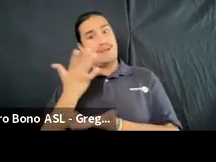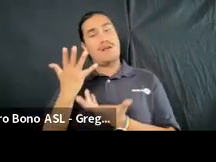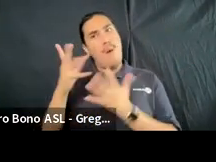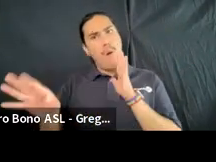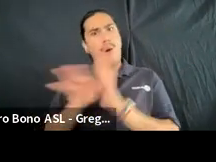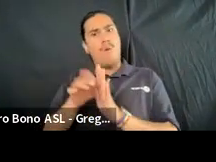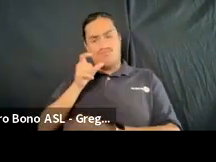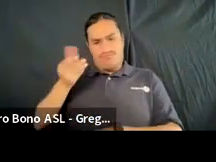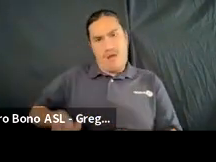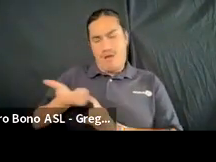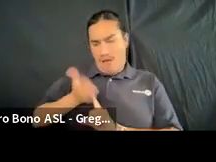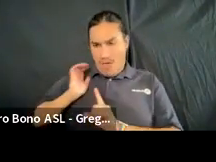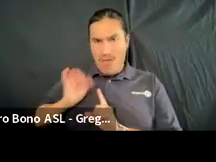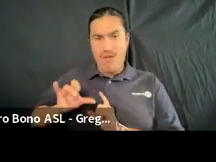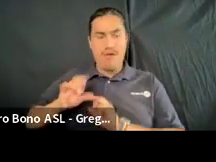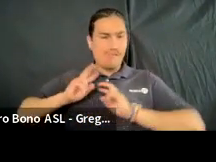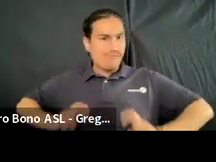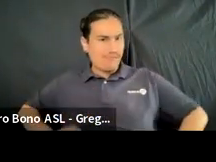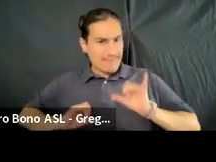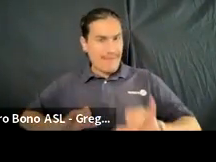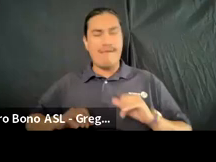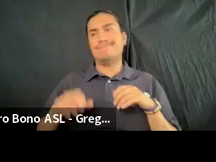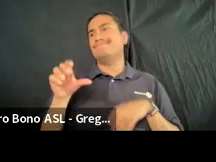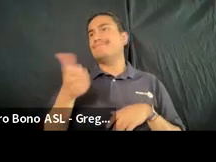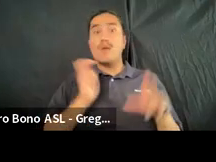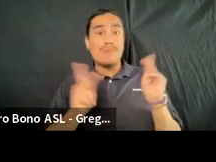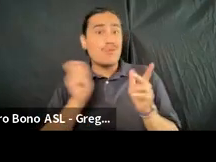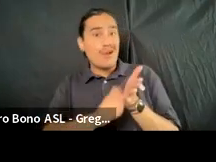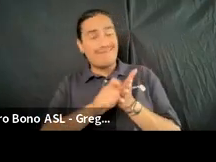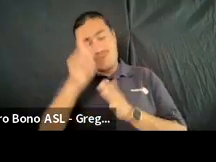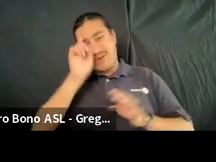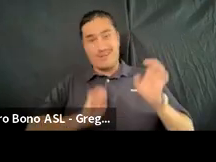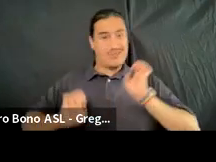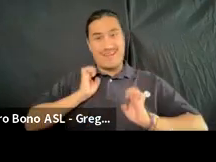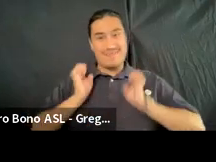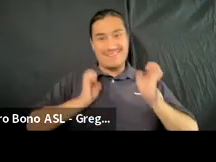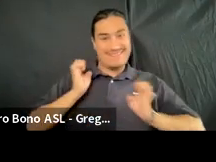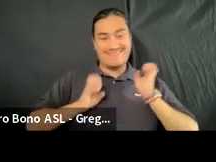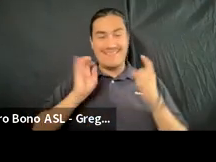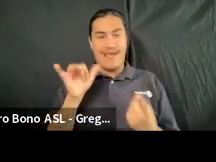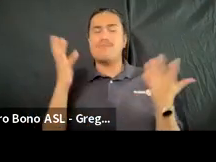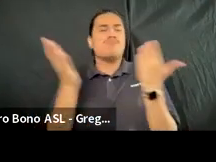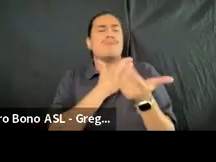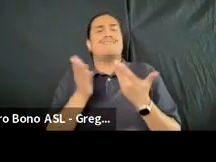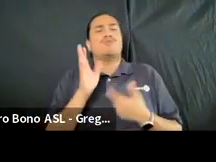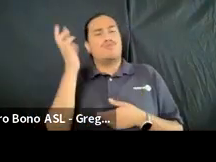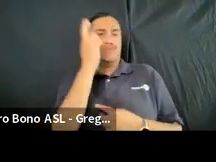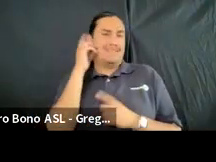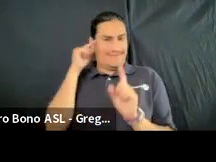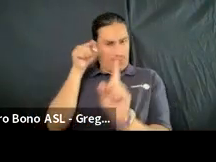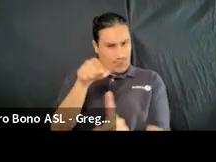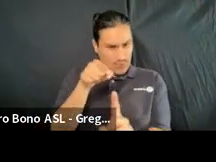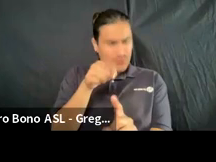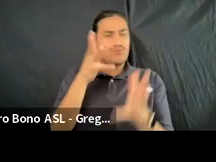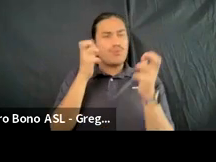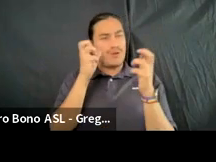discover who you are as an individual. Other people may write just for entertainment purposes. Whatever is specific to you, we really wanna hone in